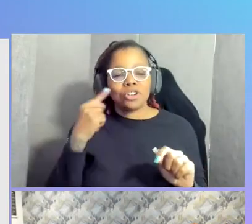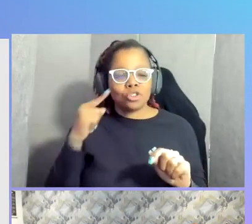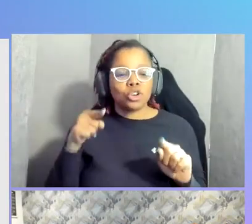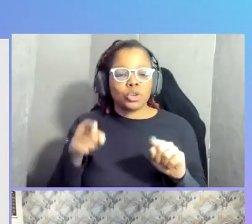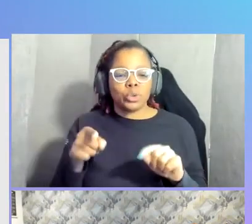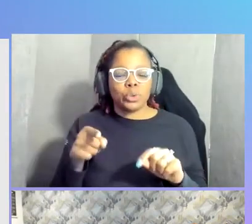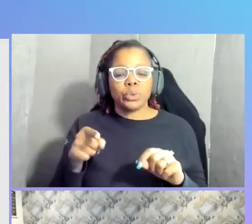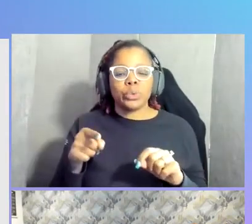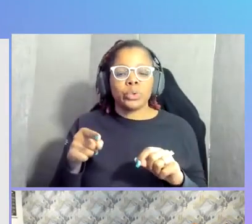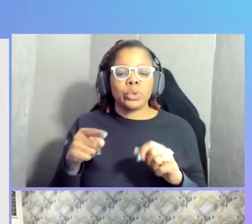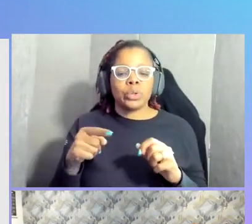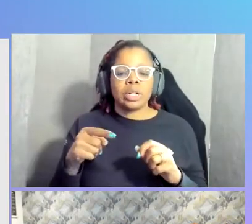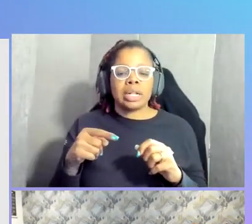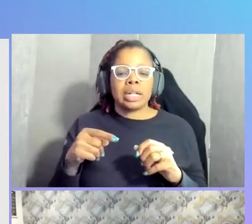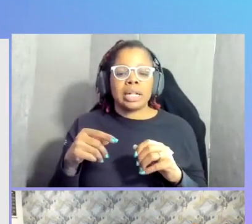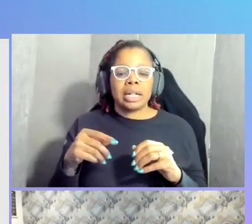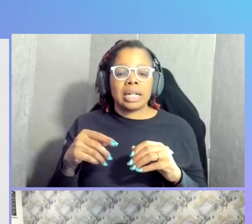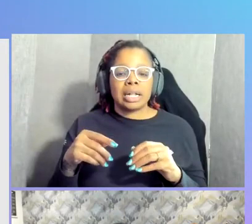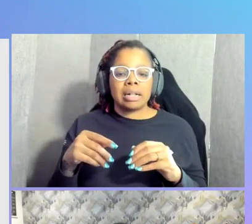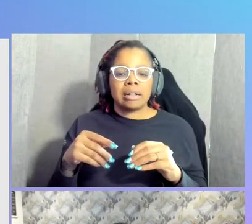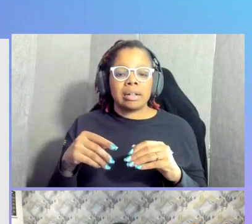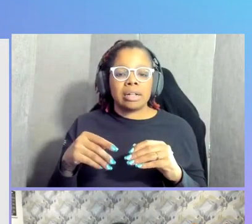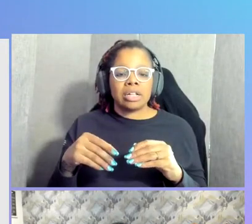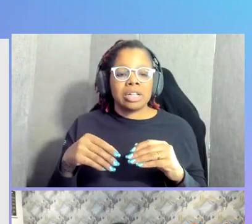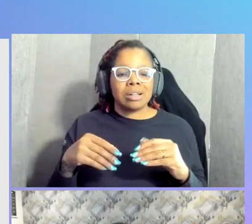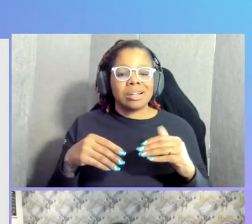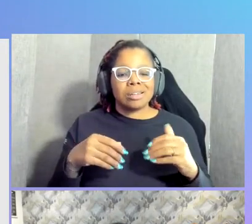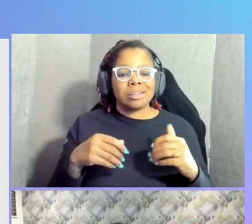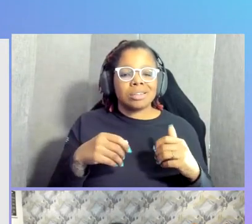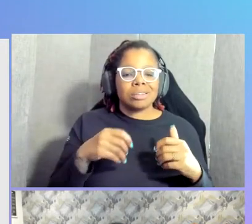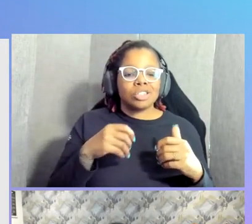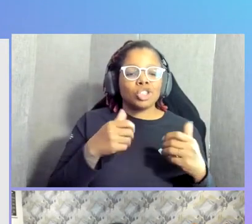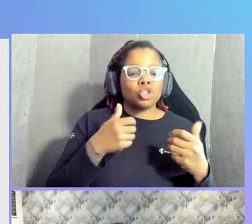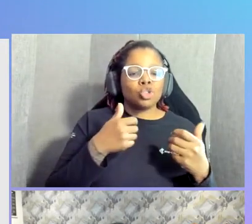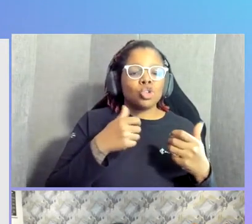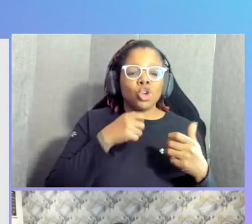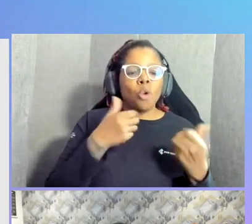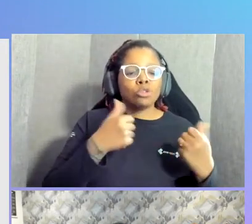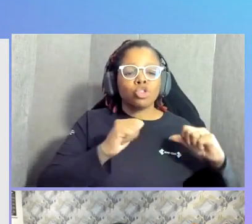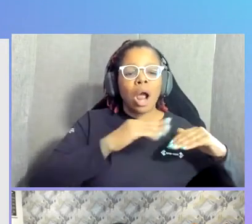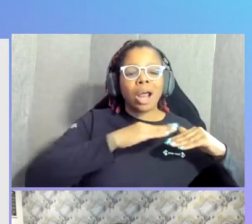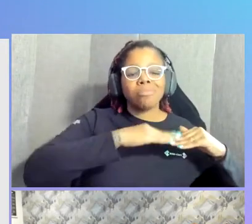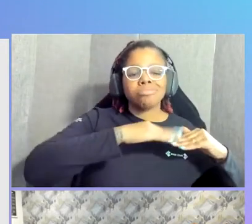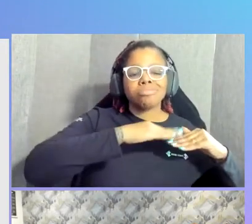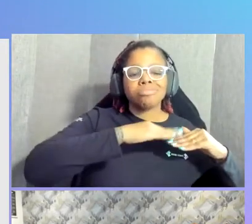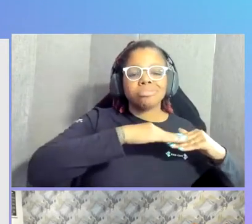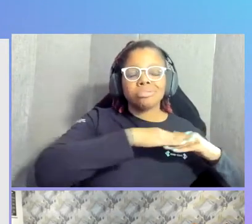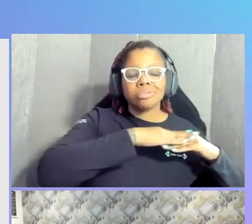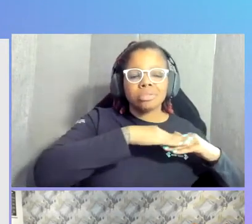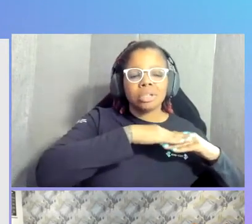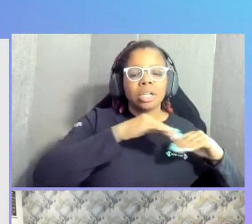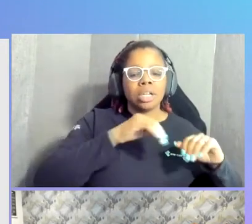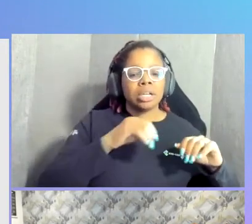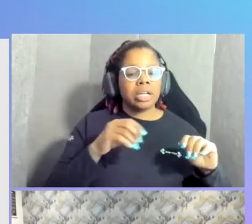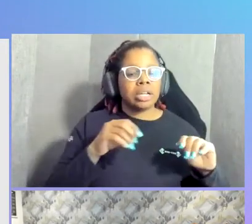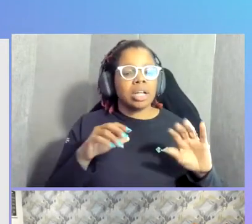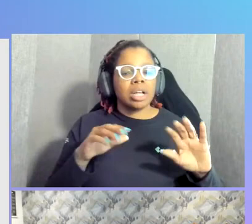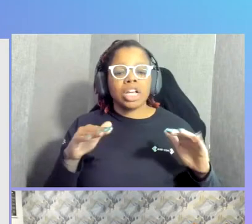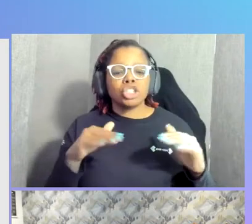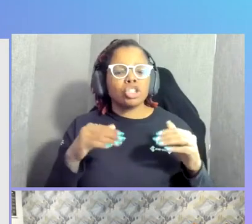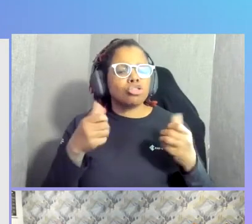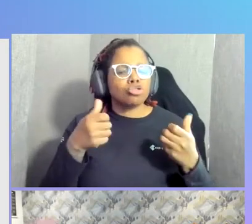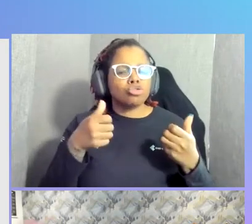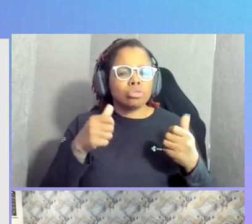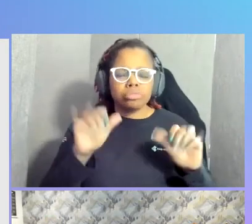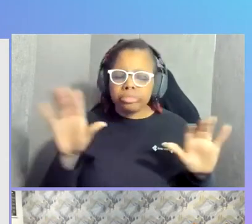to care on meeting like low standards, like as much as you can, instead of focusing on one big thing to meet like